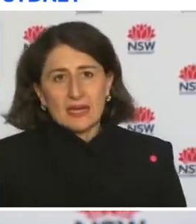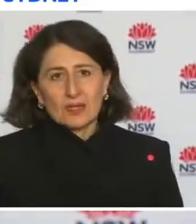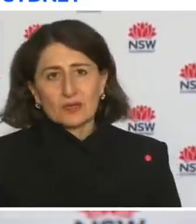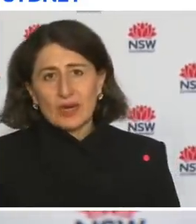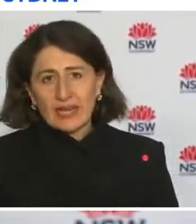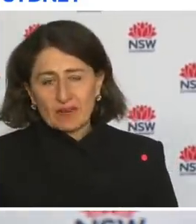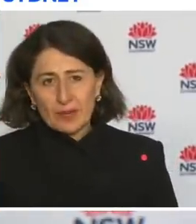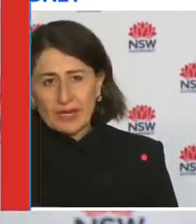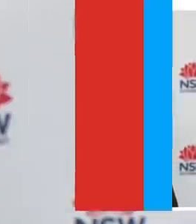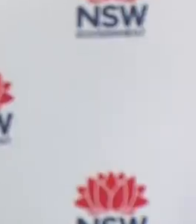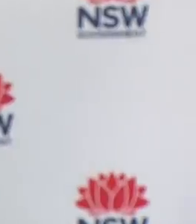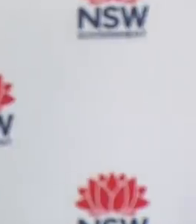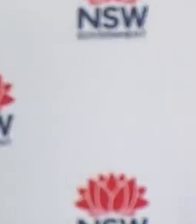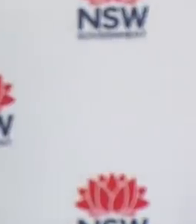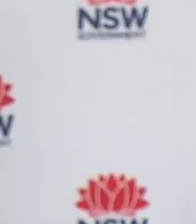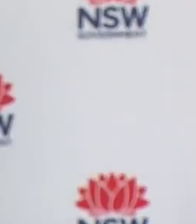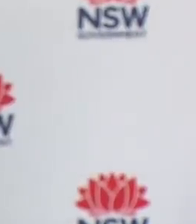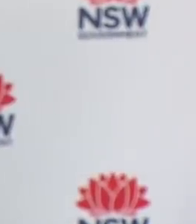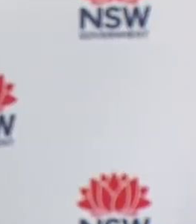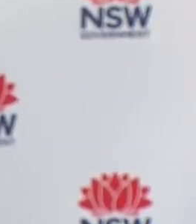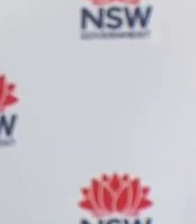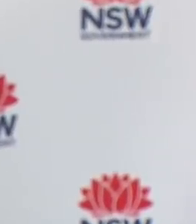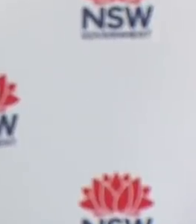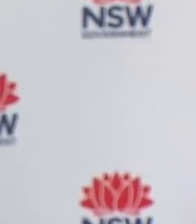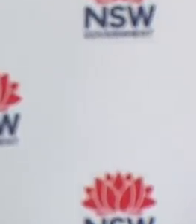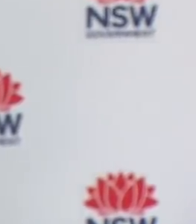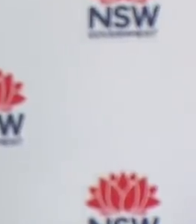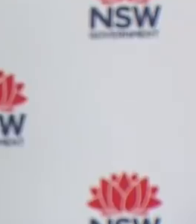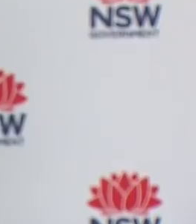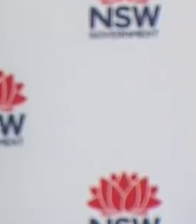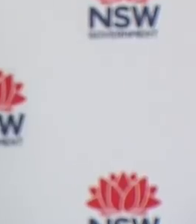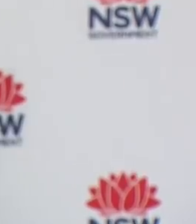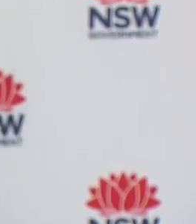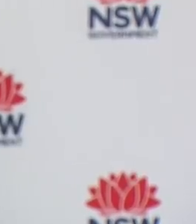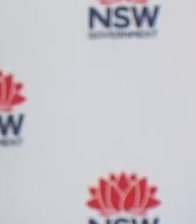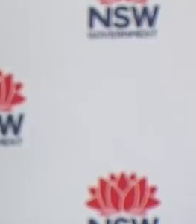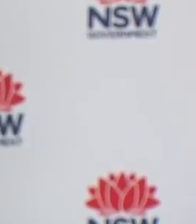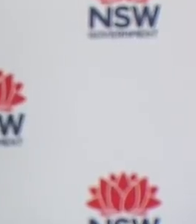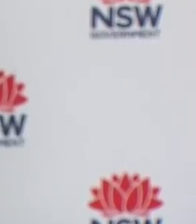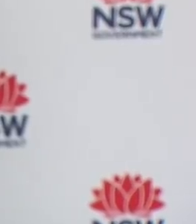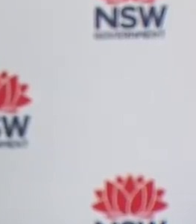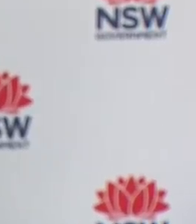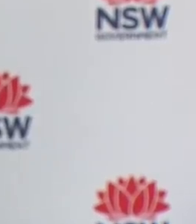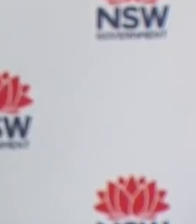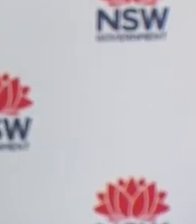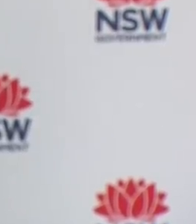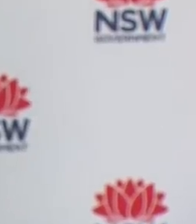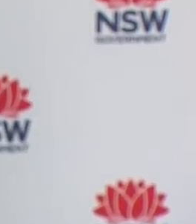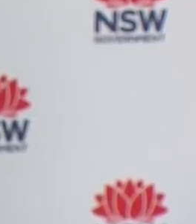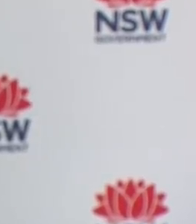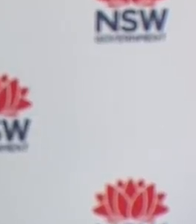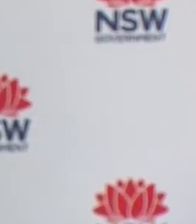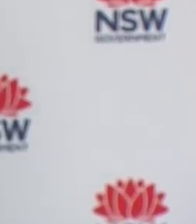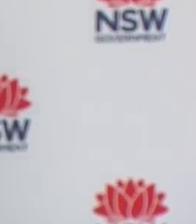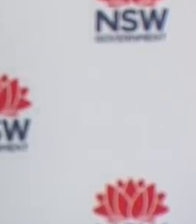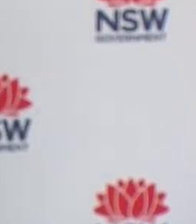Good morning, everybody. Thank you to the 76,000 people who came forward for testing to 8 p.m. last night.